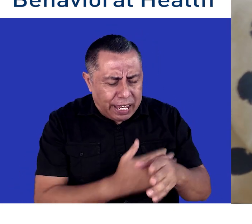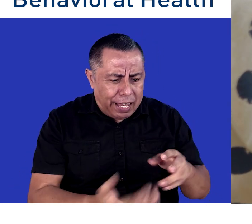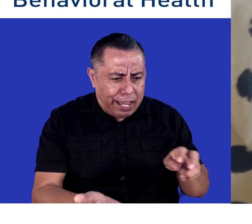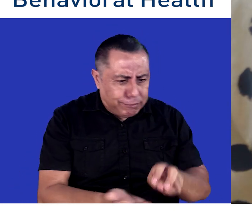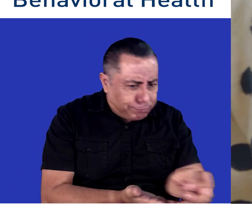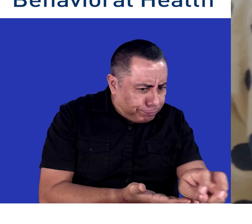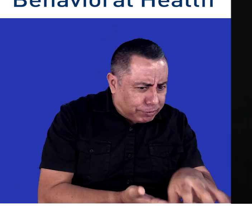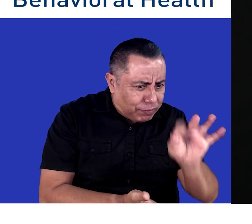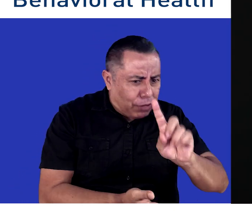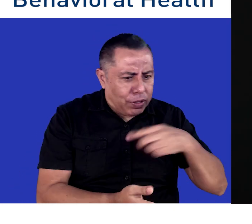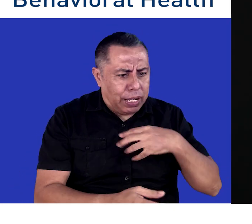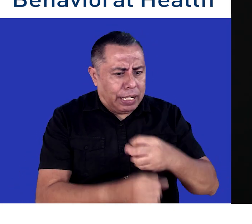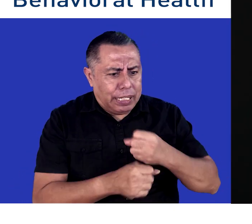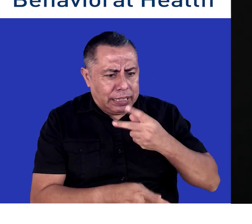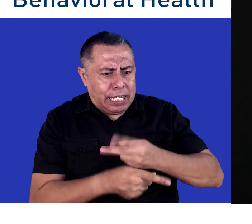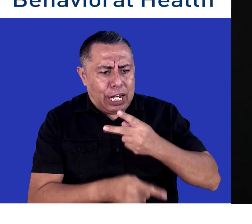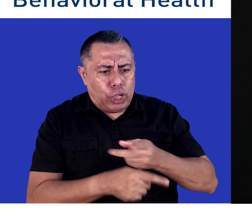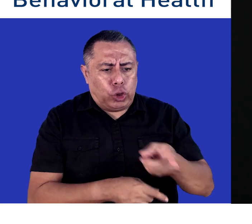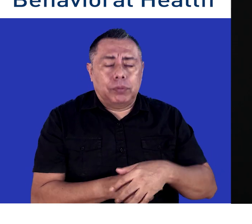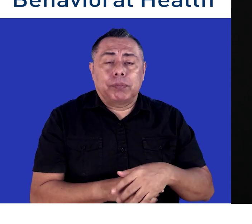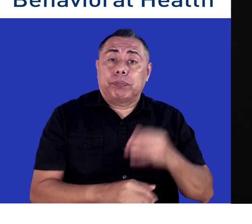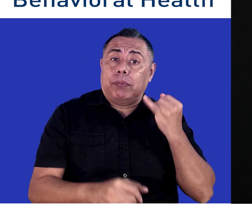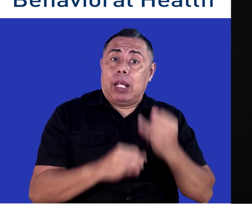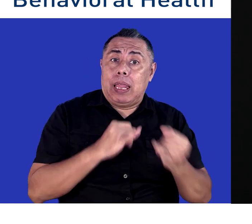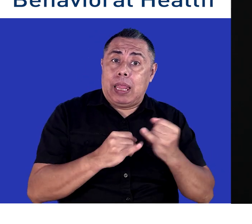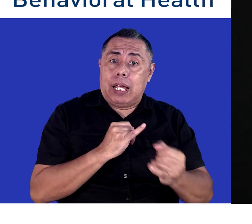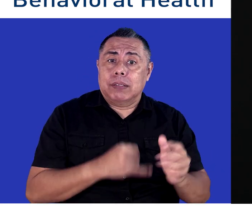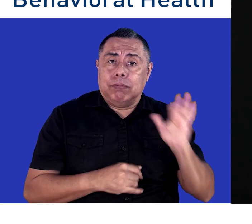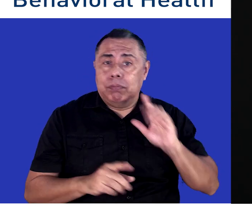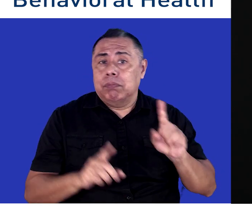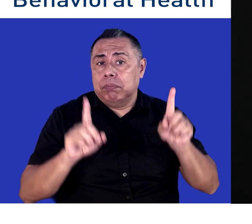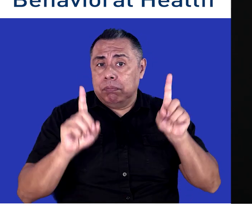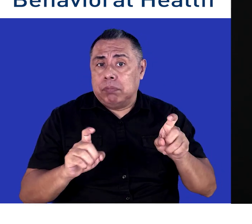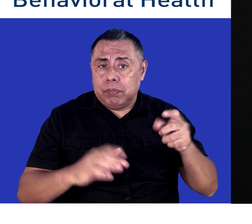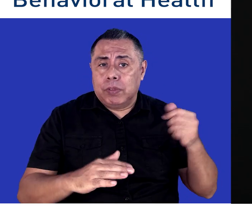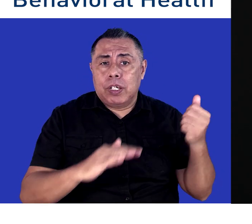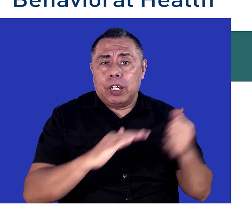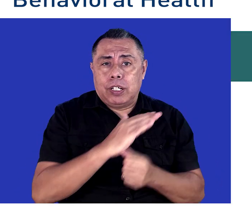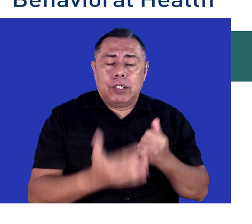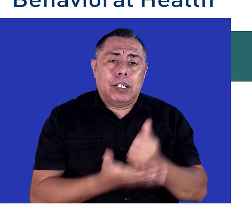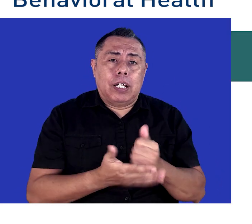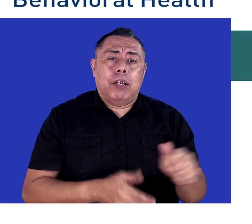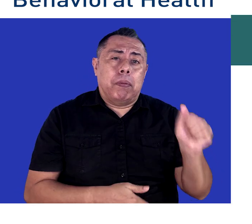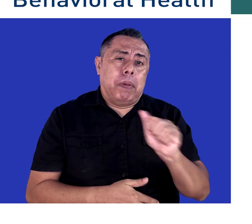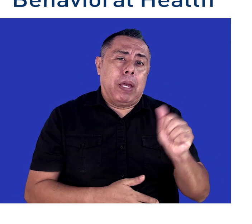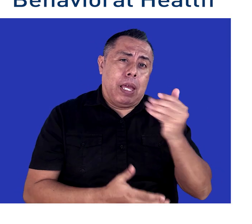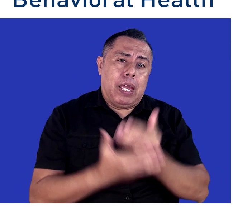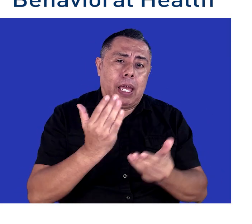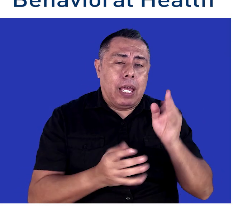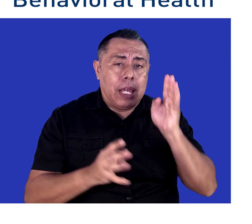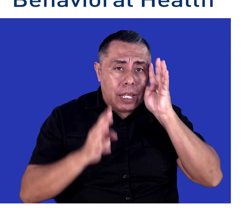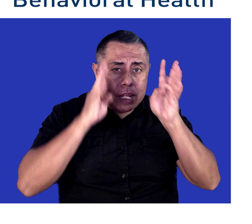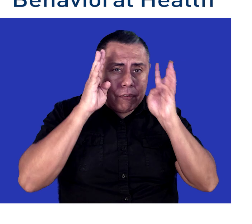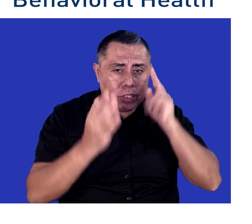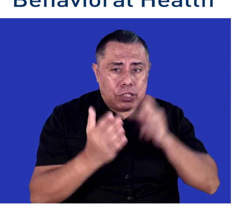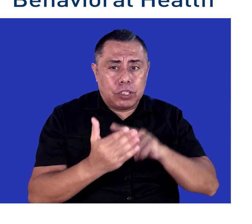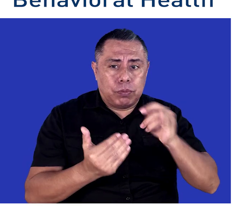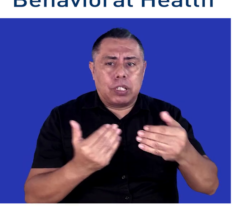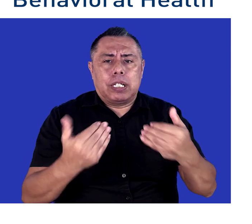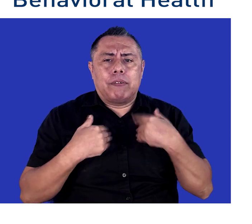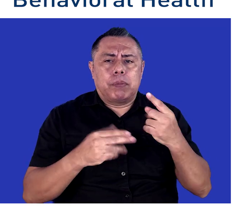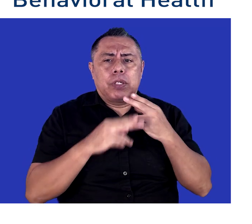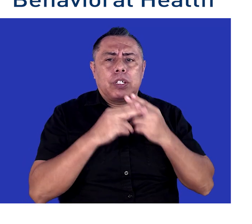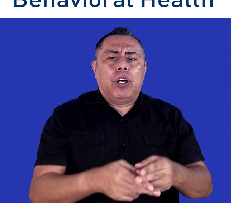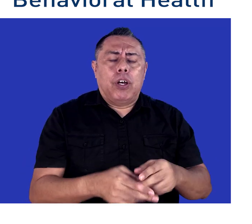and education for people seeking care. And lastly, piloted as part of the Help at Hand Innovation Project was the